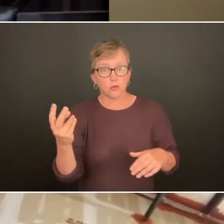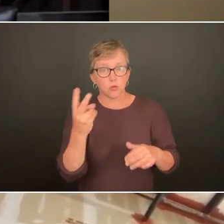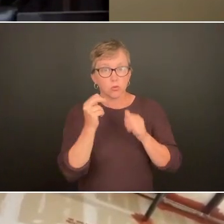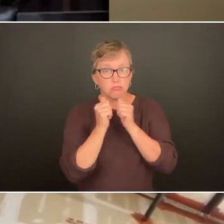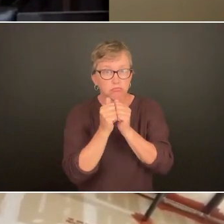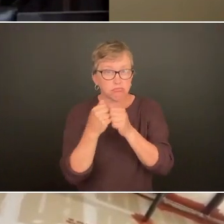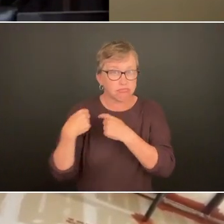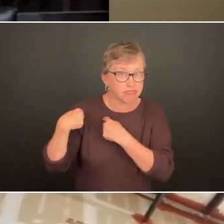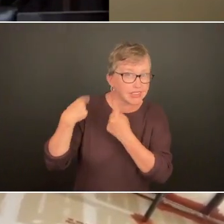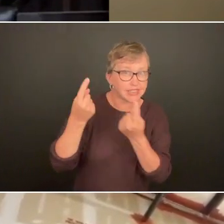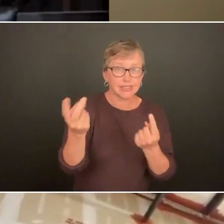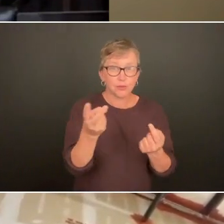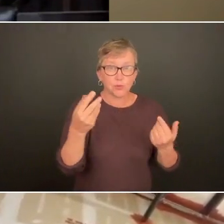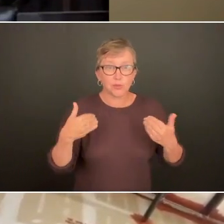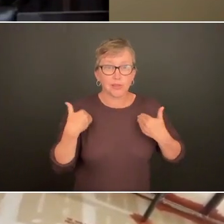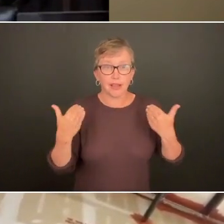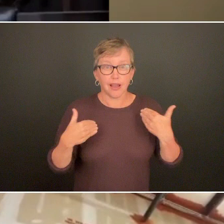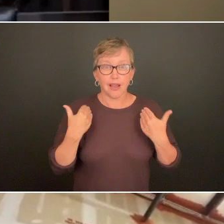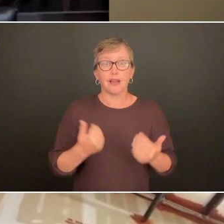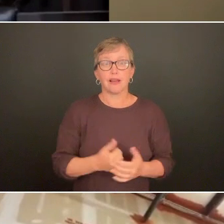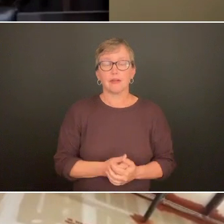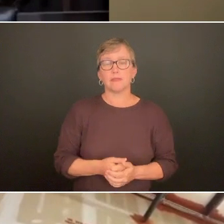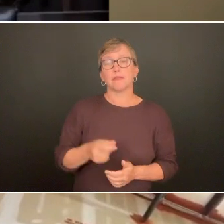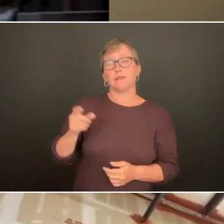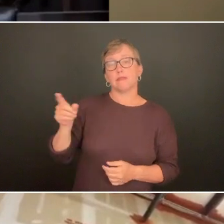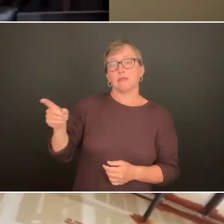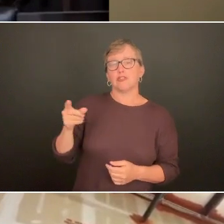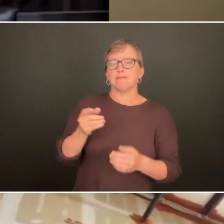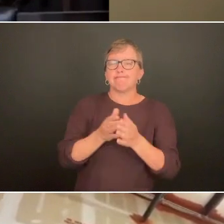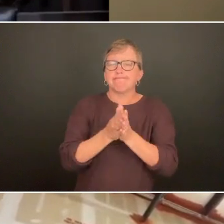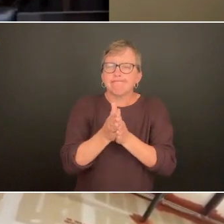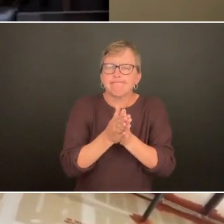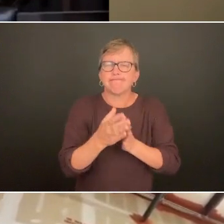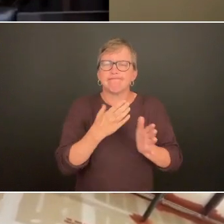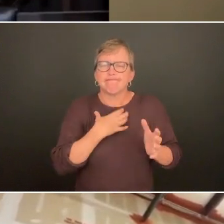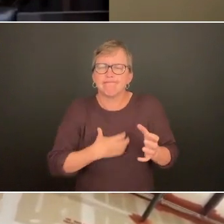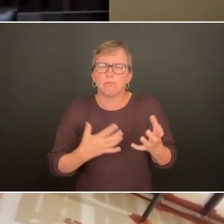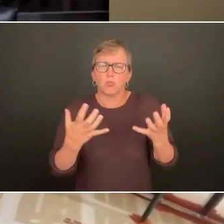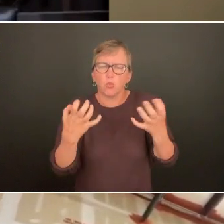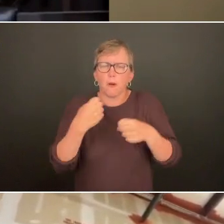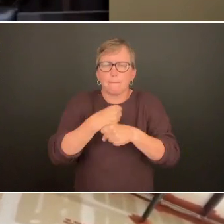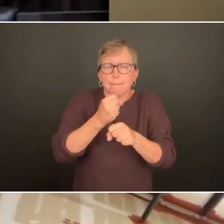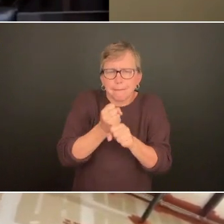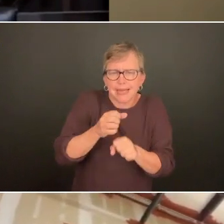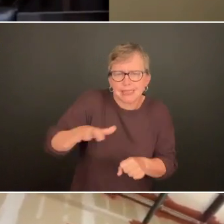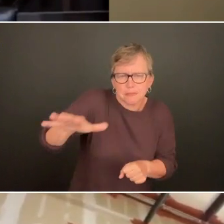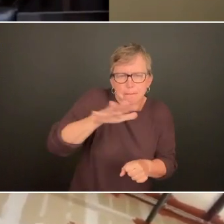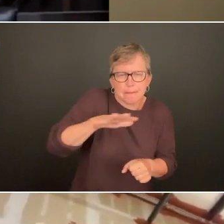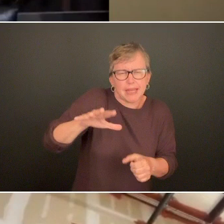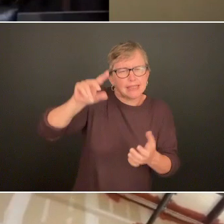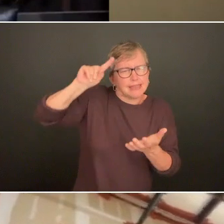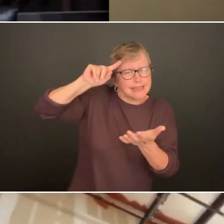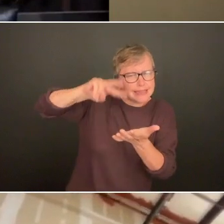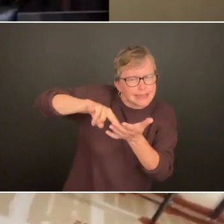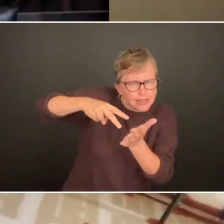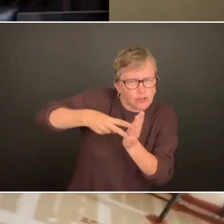she's got them through the teenage years. She's passionate about creating intentional space. I know she spoke